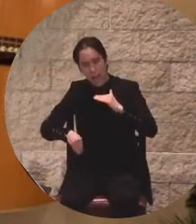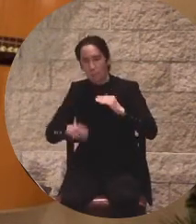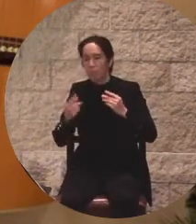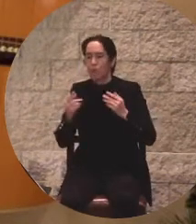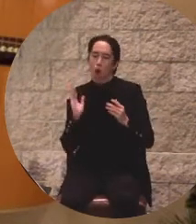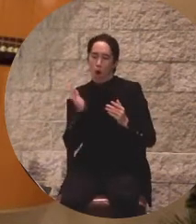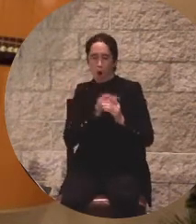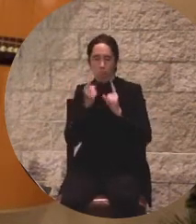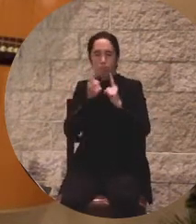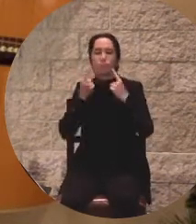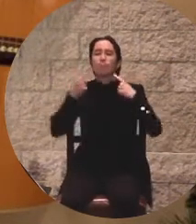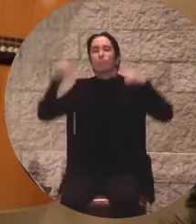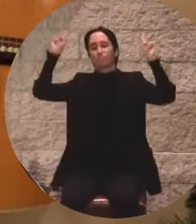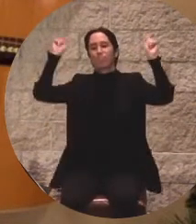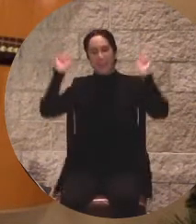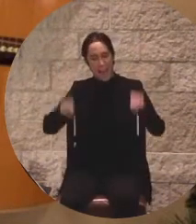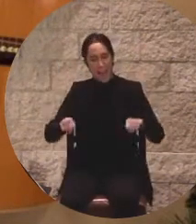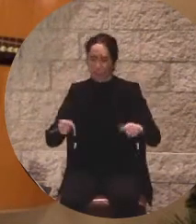it.